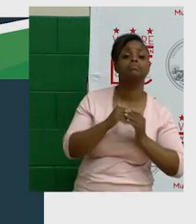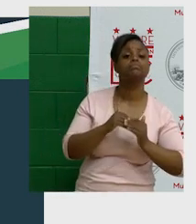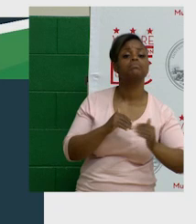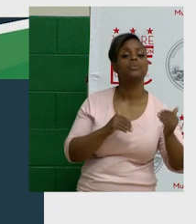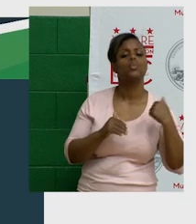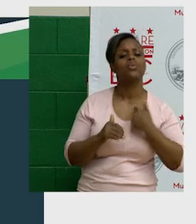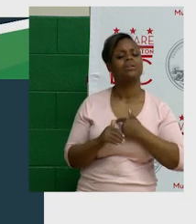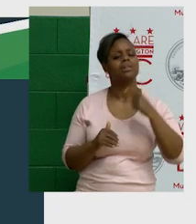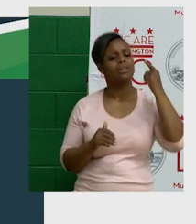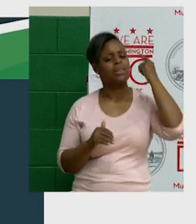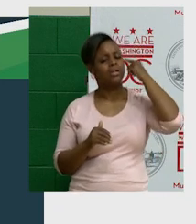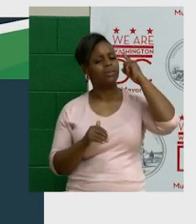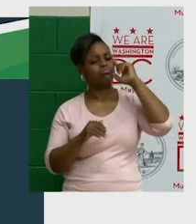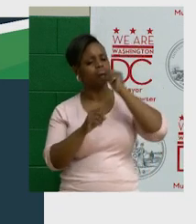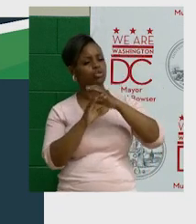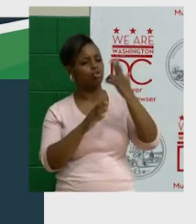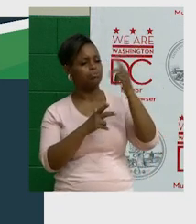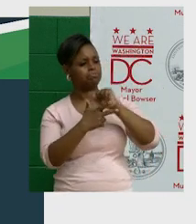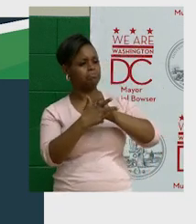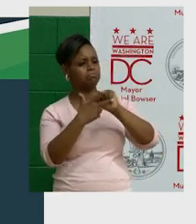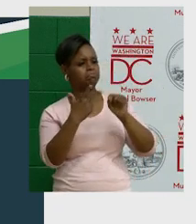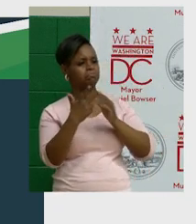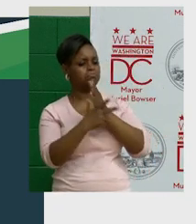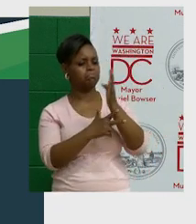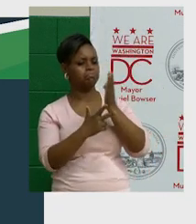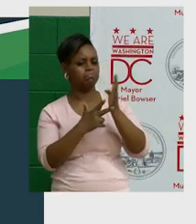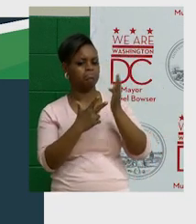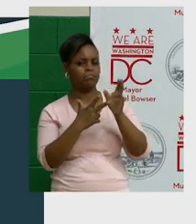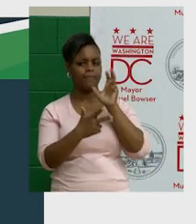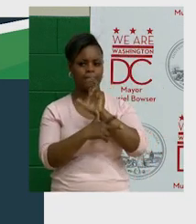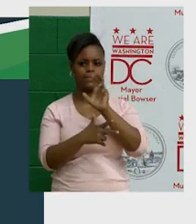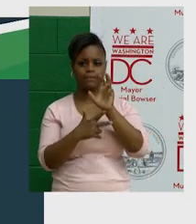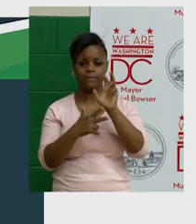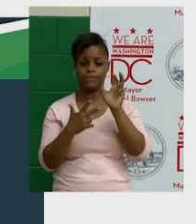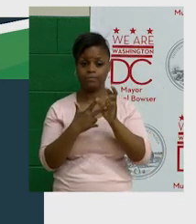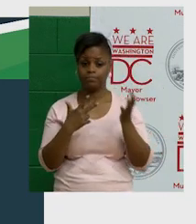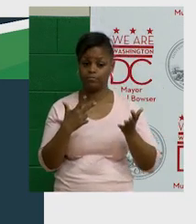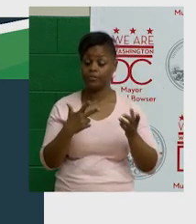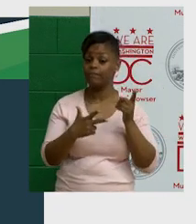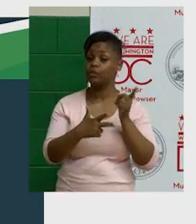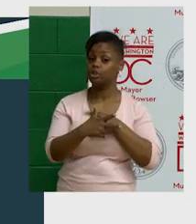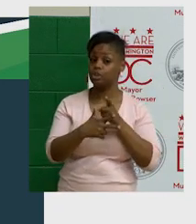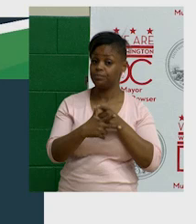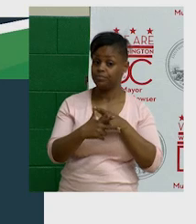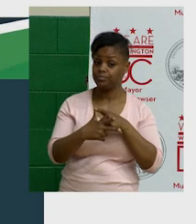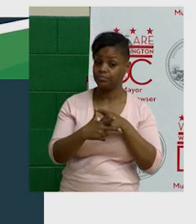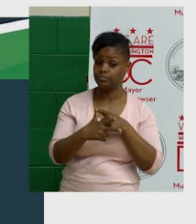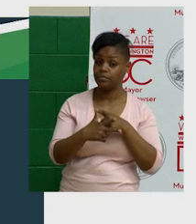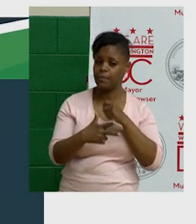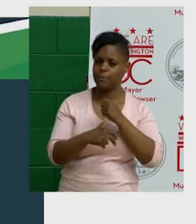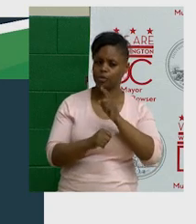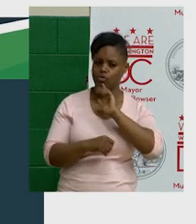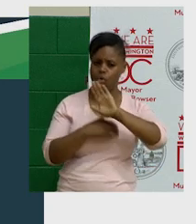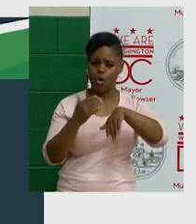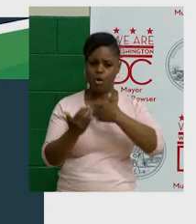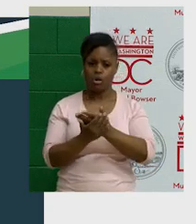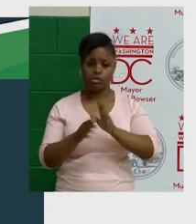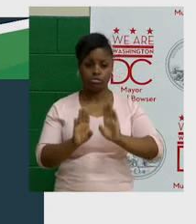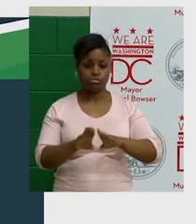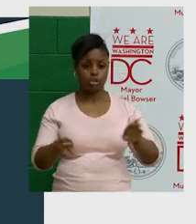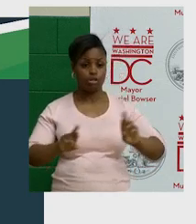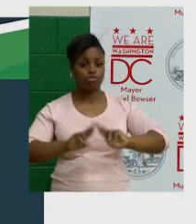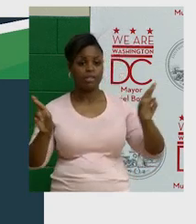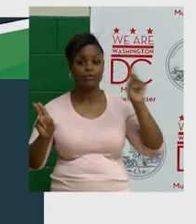big areas that we want to continue to invest in. The first is making sure that every single child is ready for